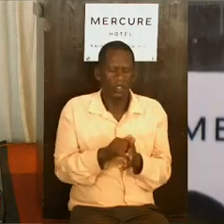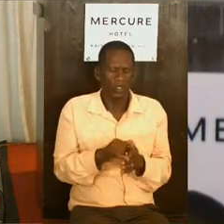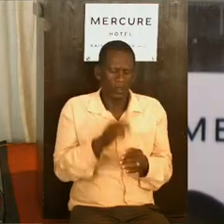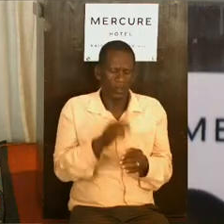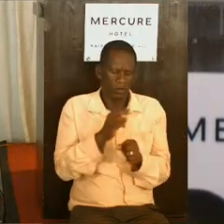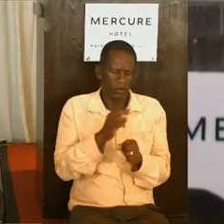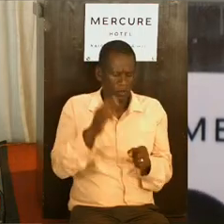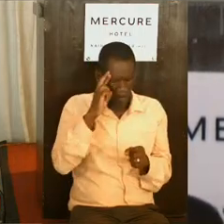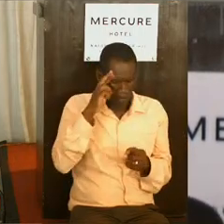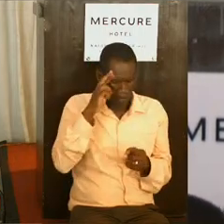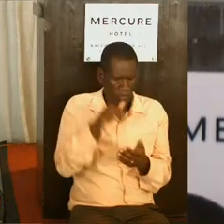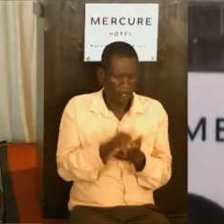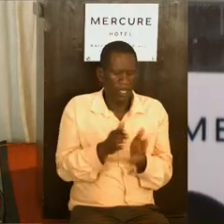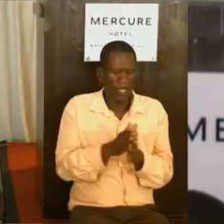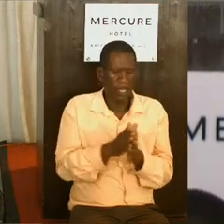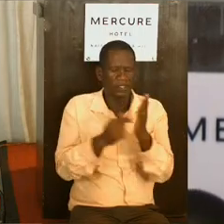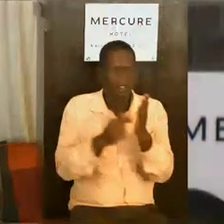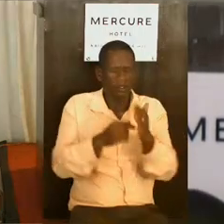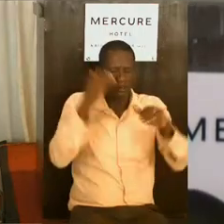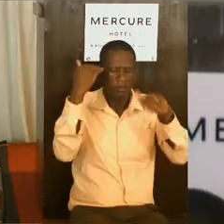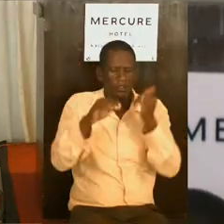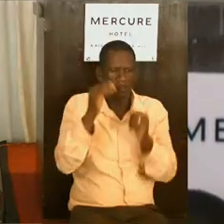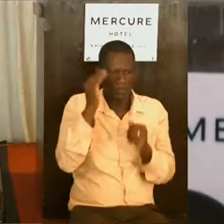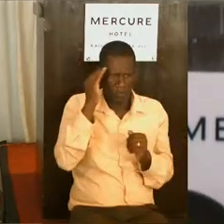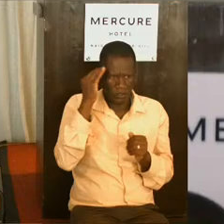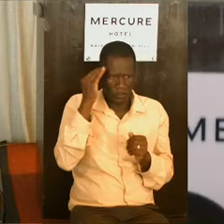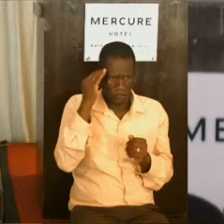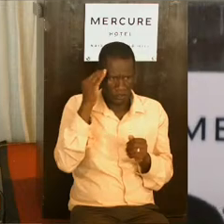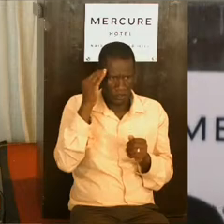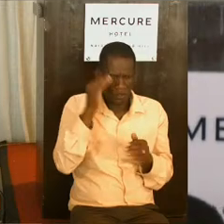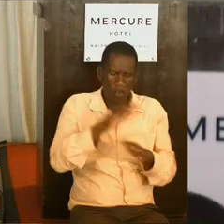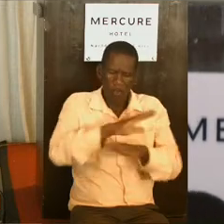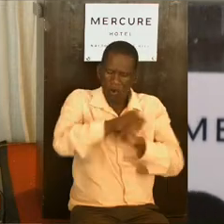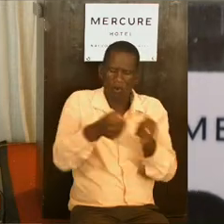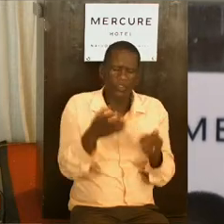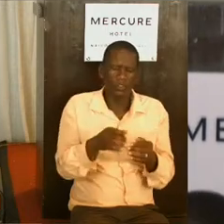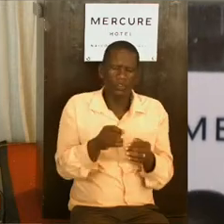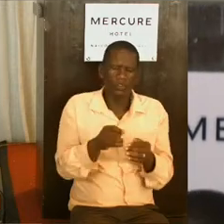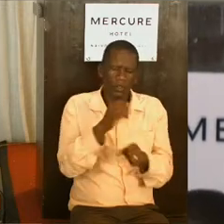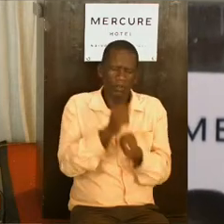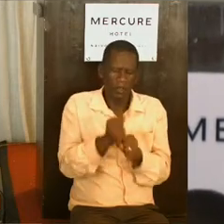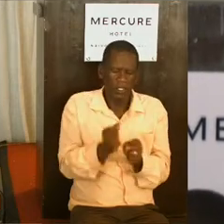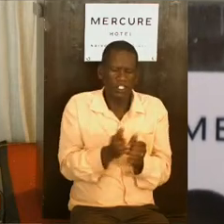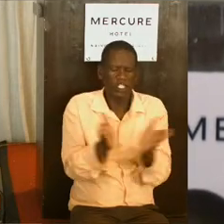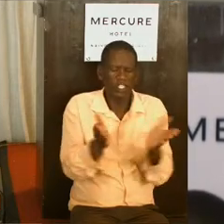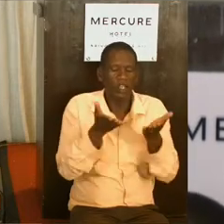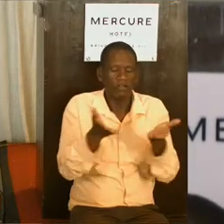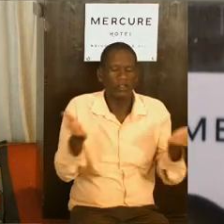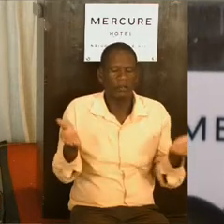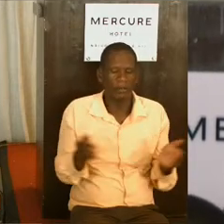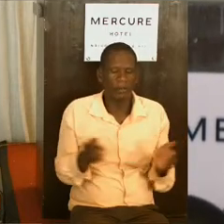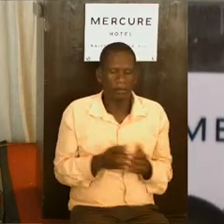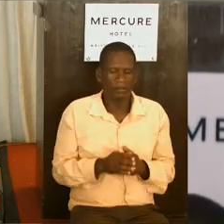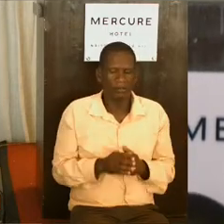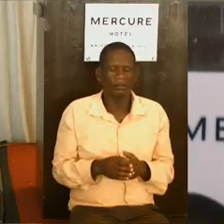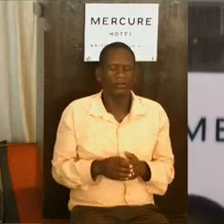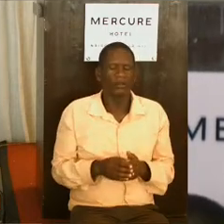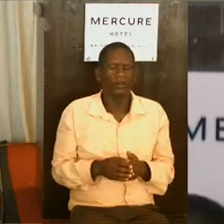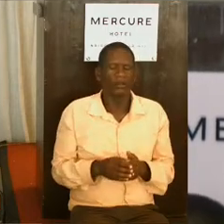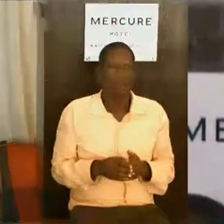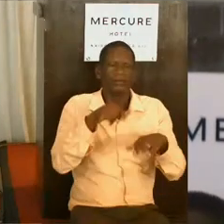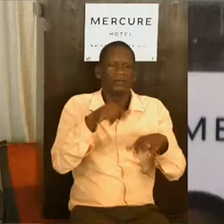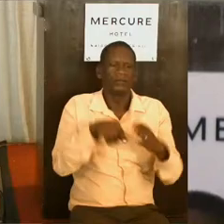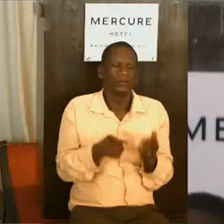that into consideration and technically on the professional education uh all this should make be made generally available at